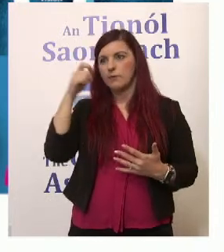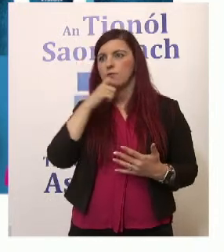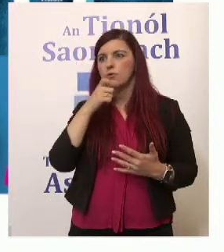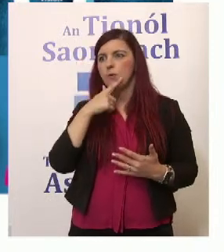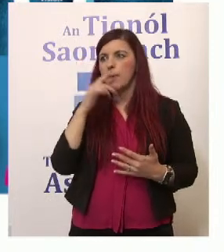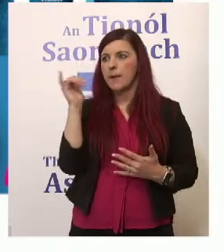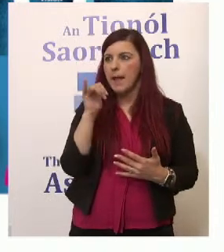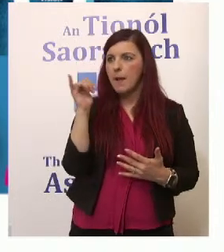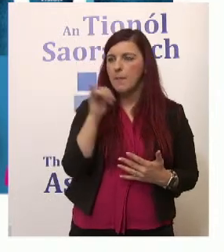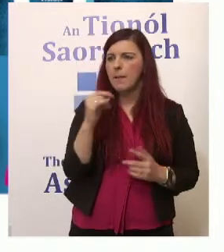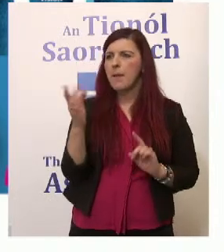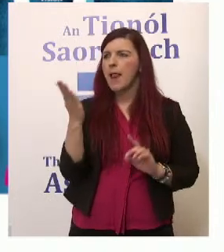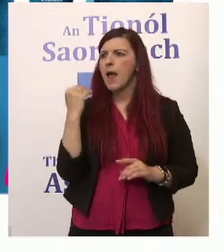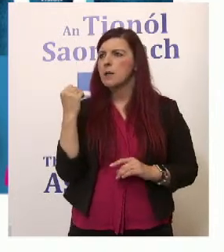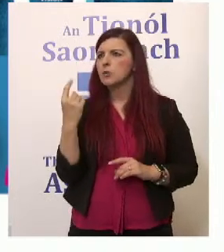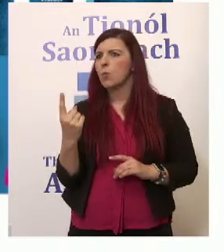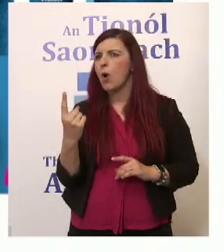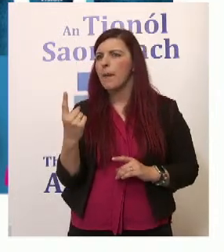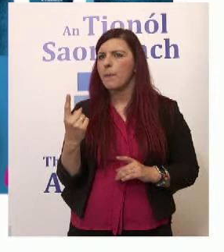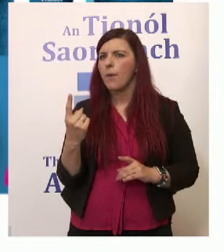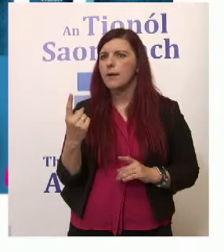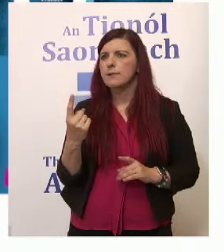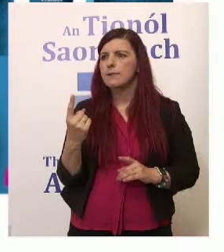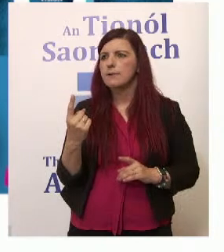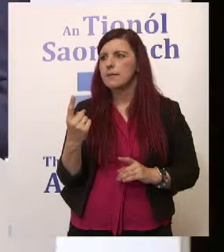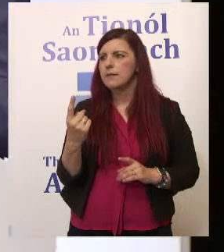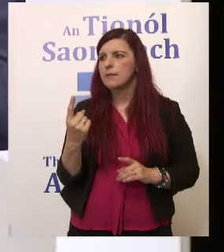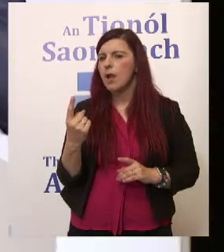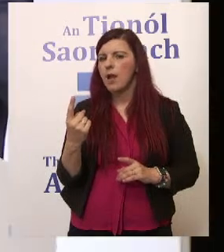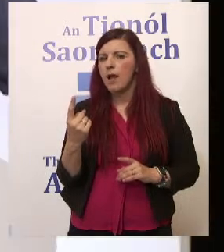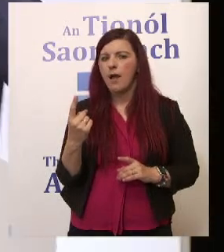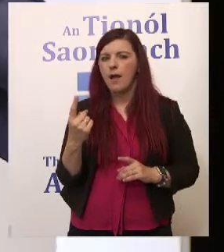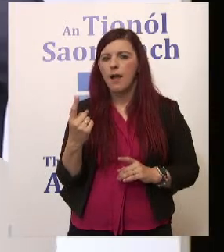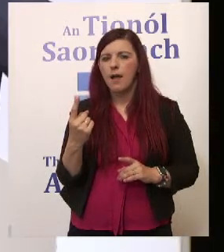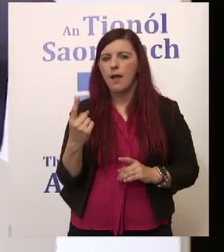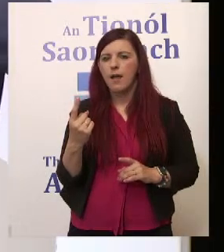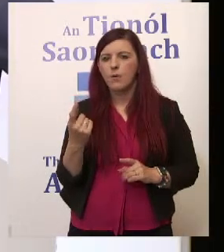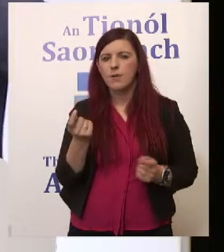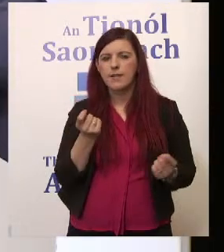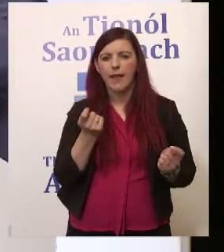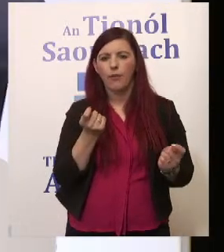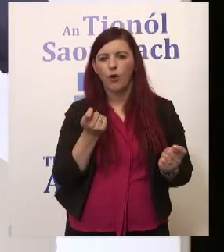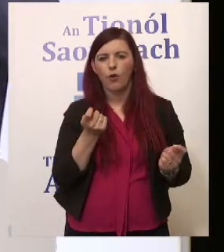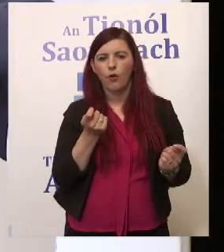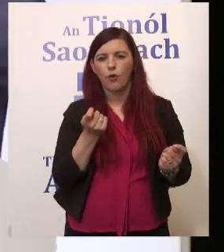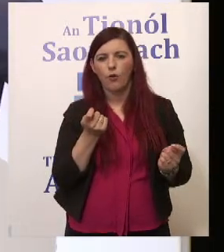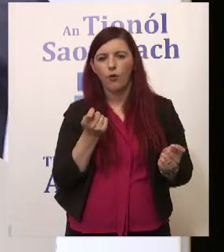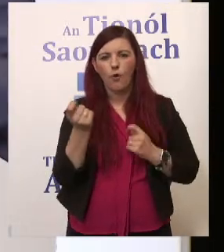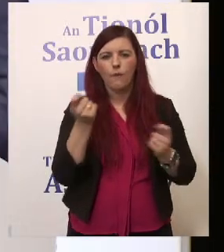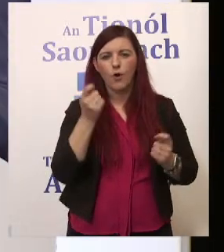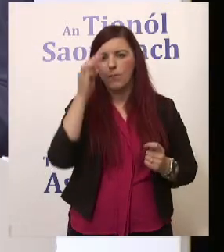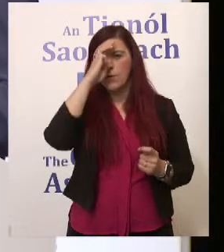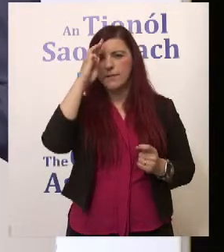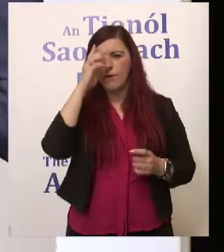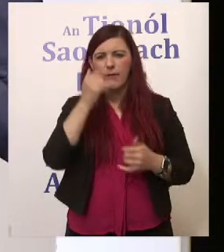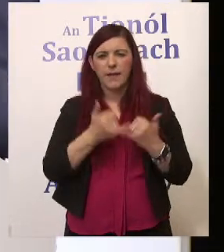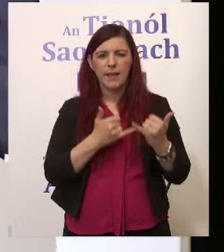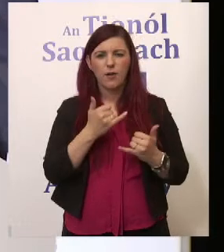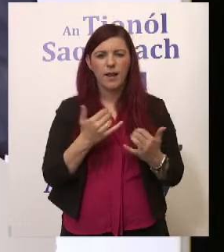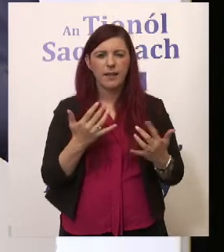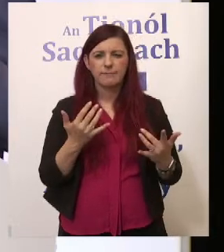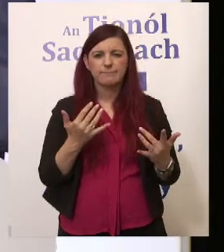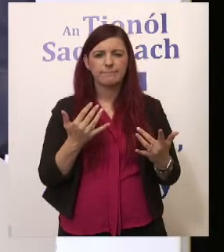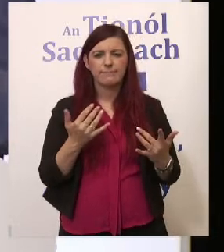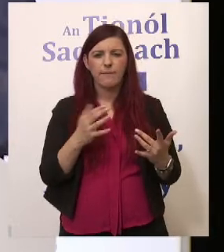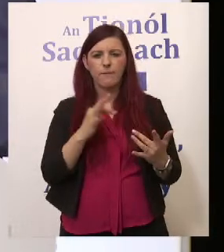one was, they're elected every year. They're kind of the governor or the chief, the president for a year.